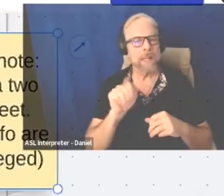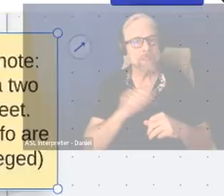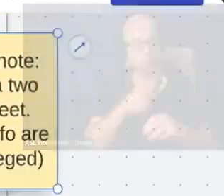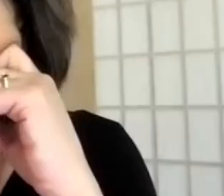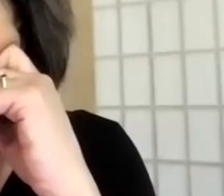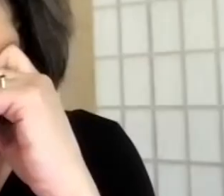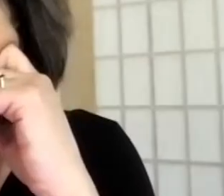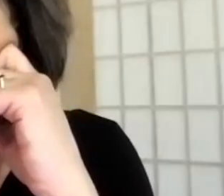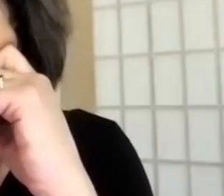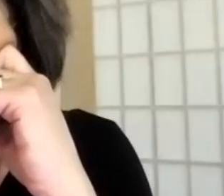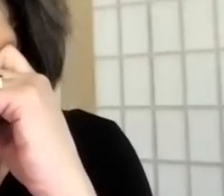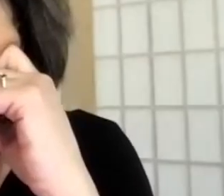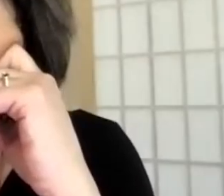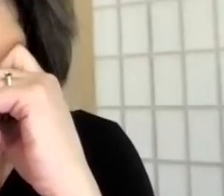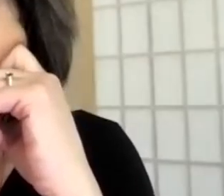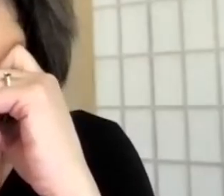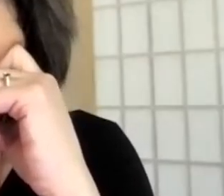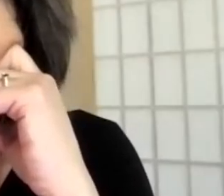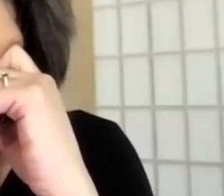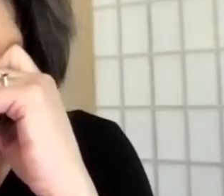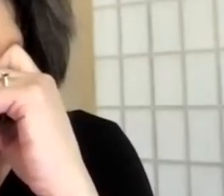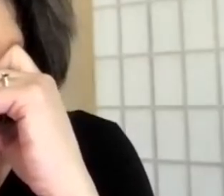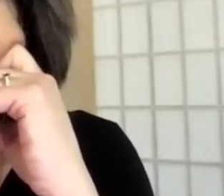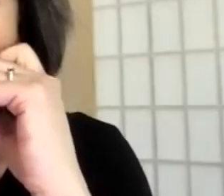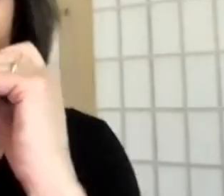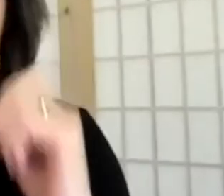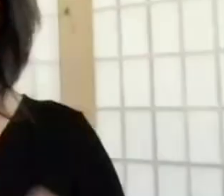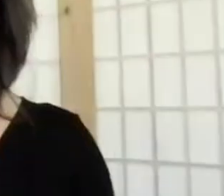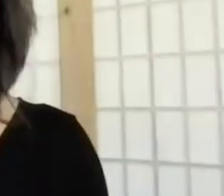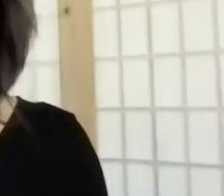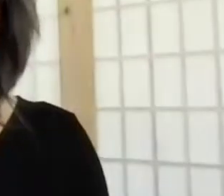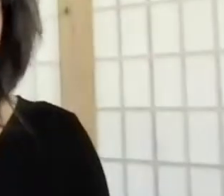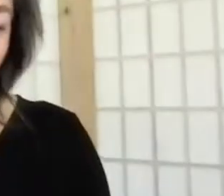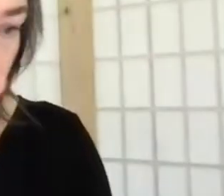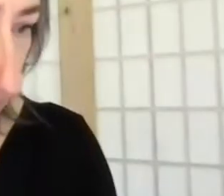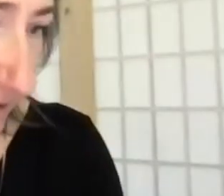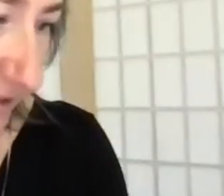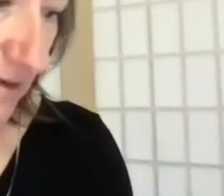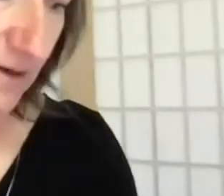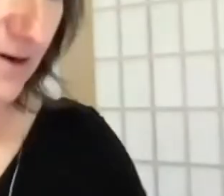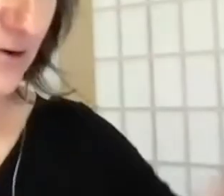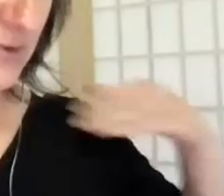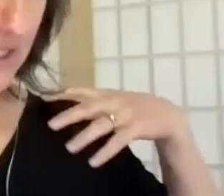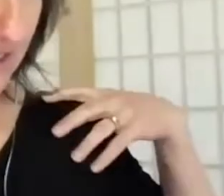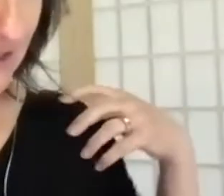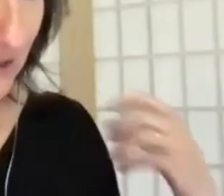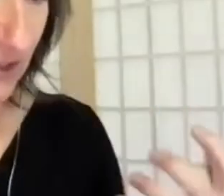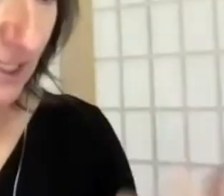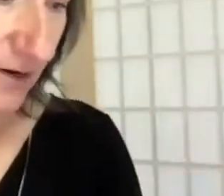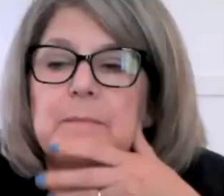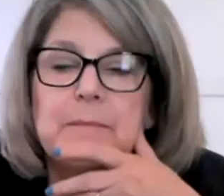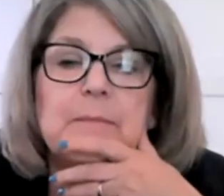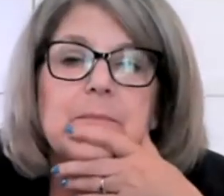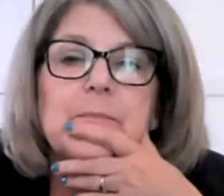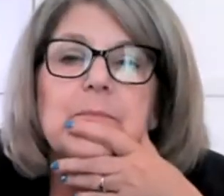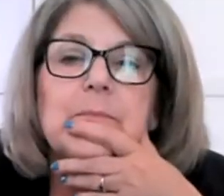to this, or should we move to the next? Let's go to the next. Yeah. Okay. So that would be, oh, Melinda, this is yours. How